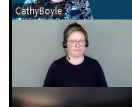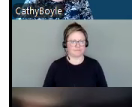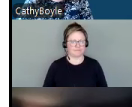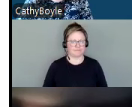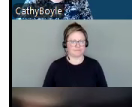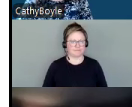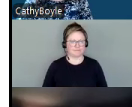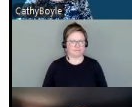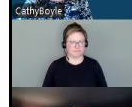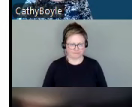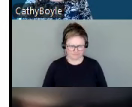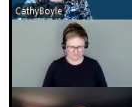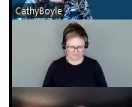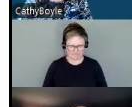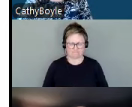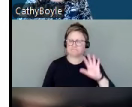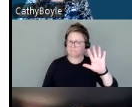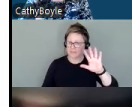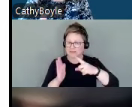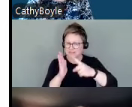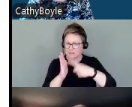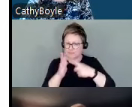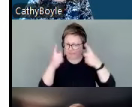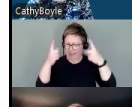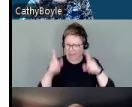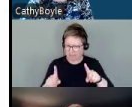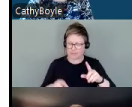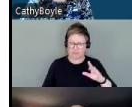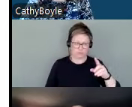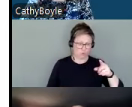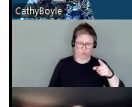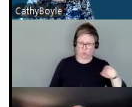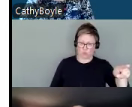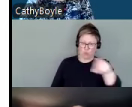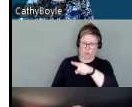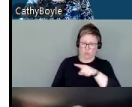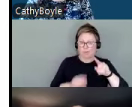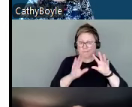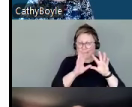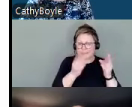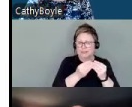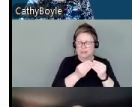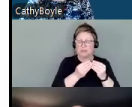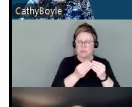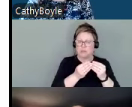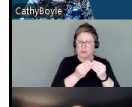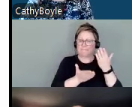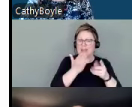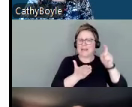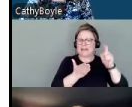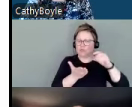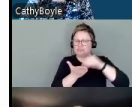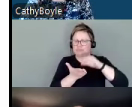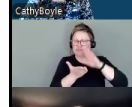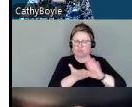Now, there are some situations where your information may need to be substituted. Use your phone number and email